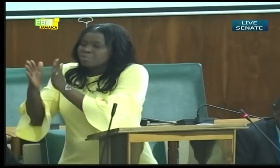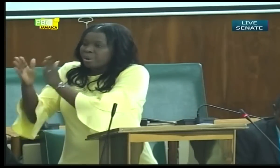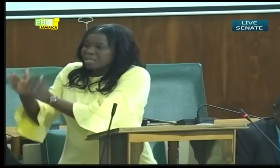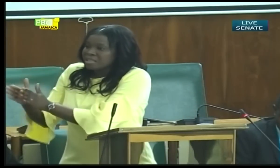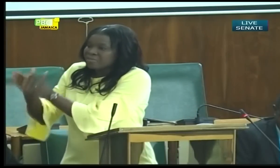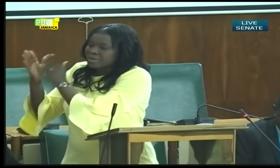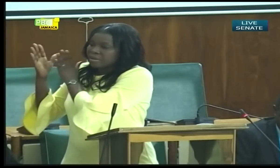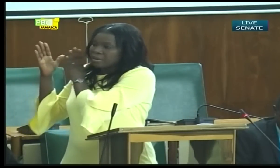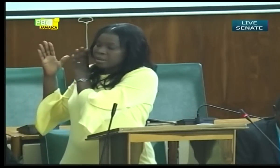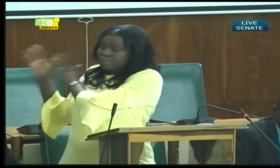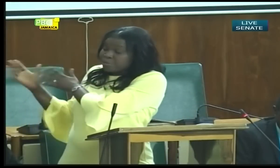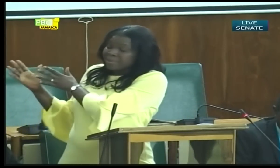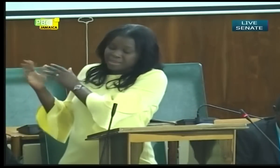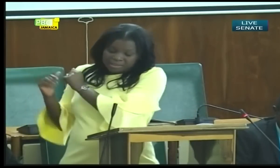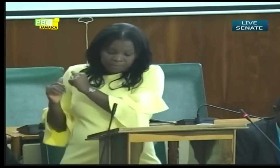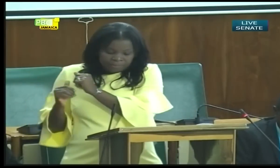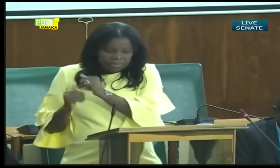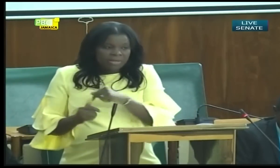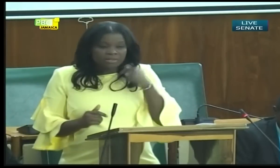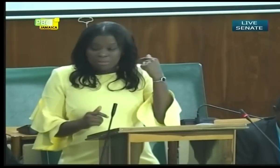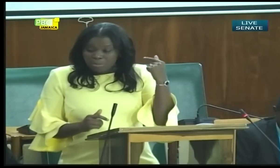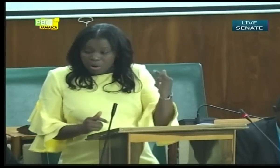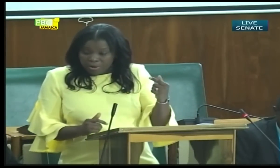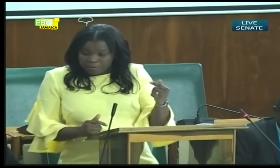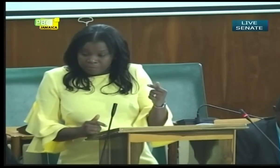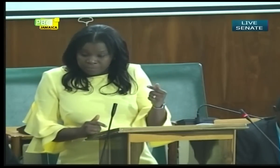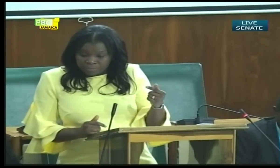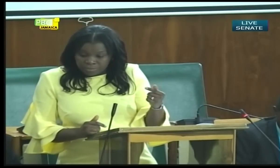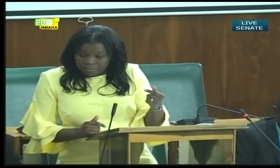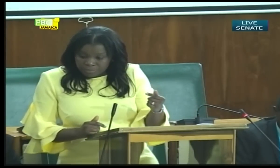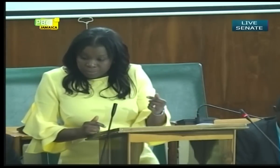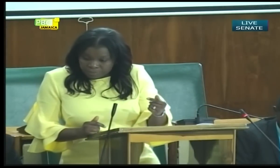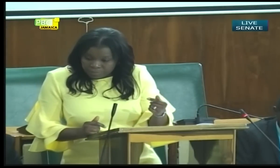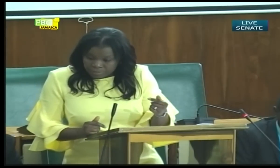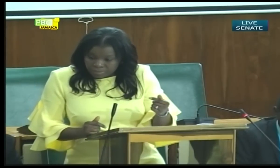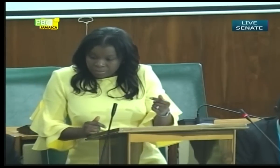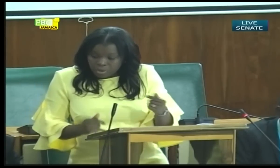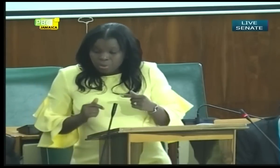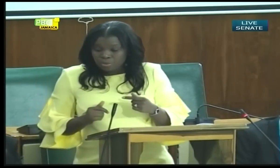those positive improvements, that more,